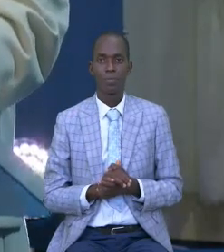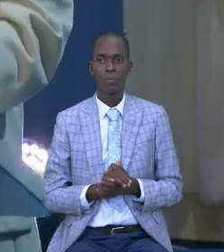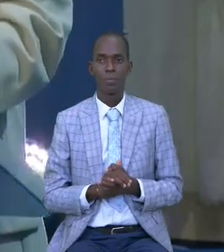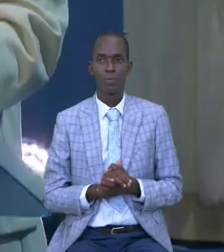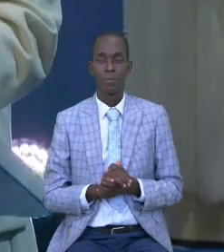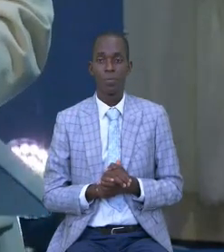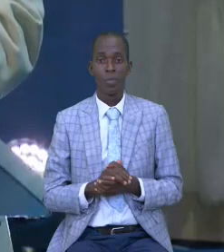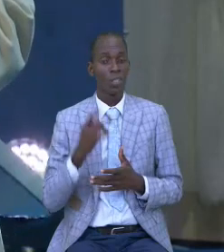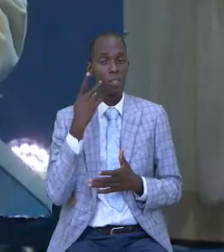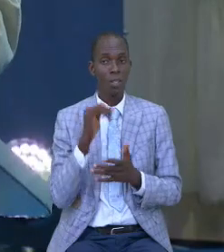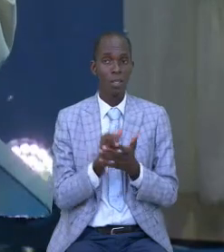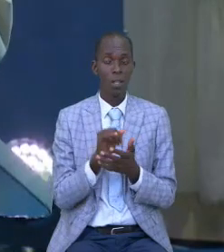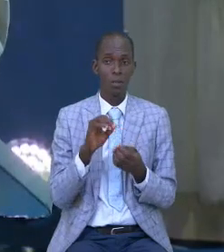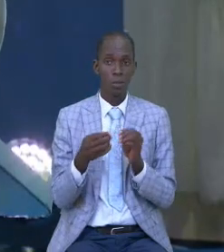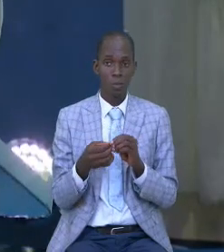+234 915 444 9263. Do that now